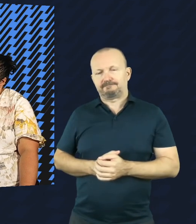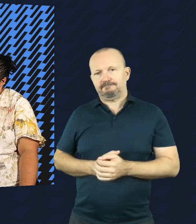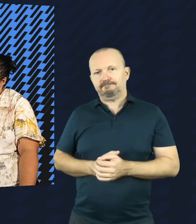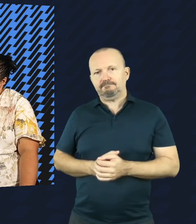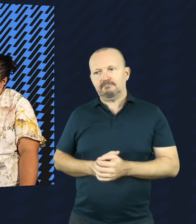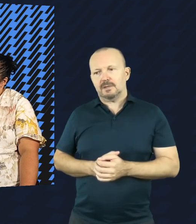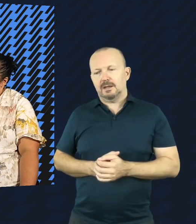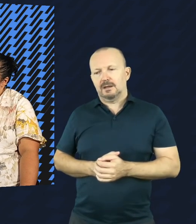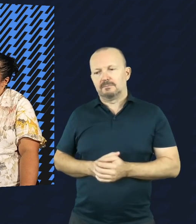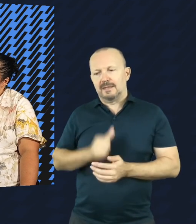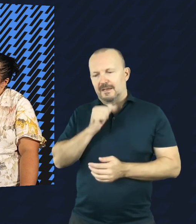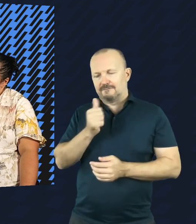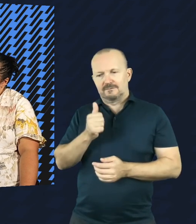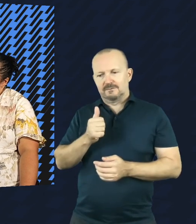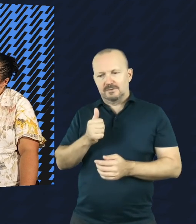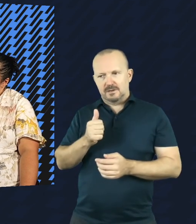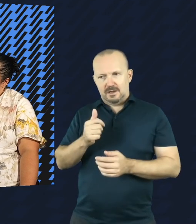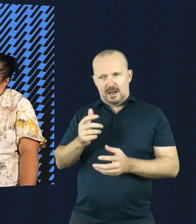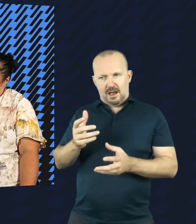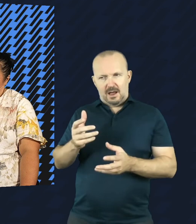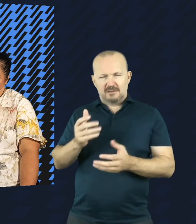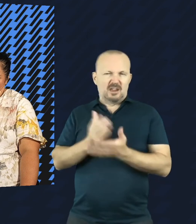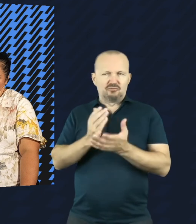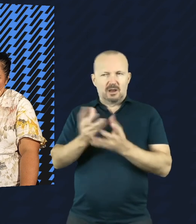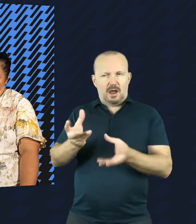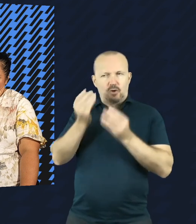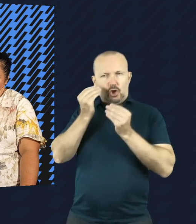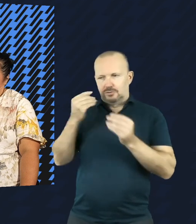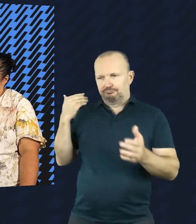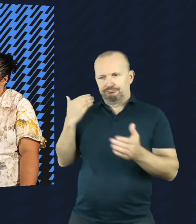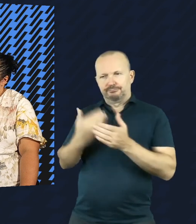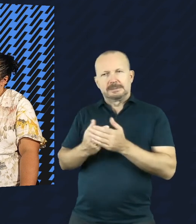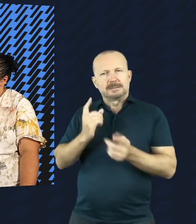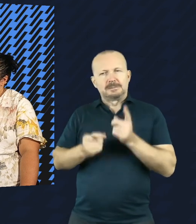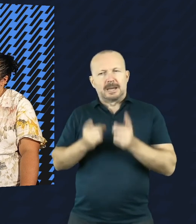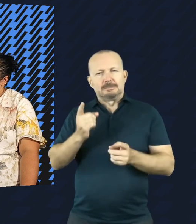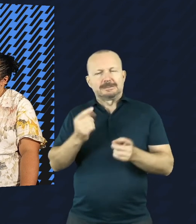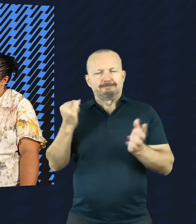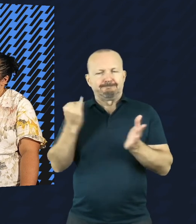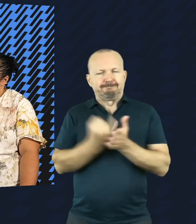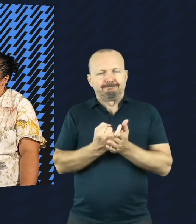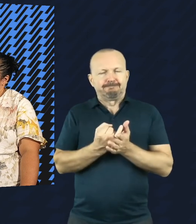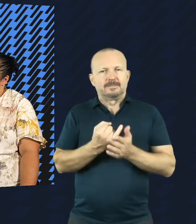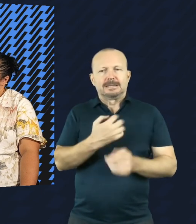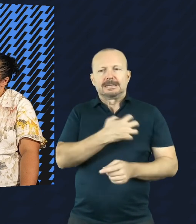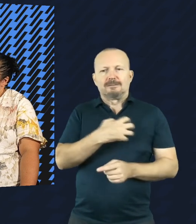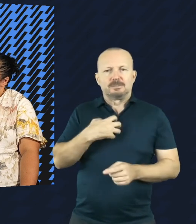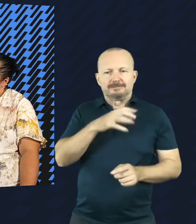noticed, we don't listen, I think, as Crown agents.